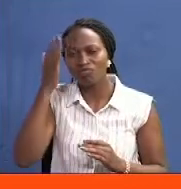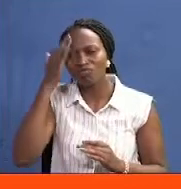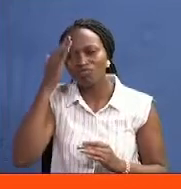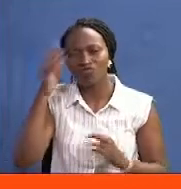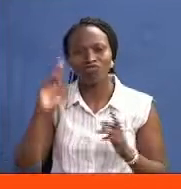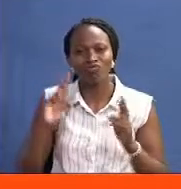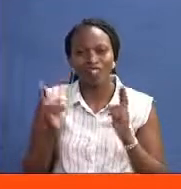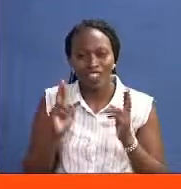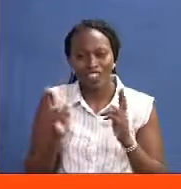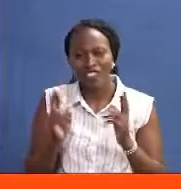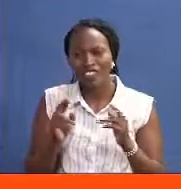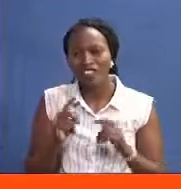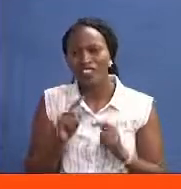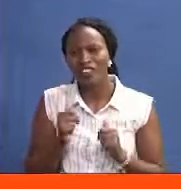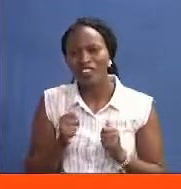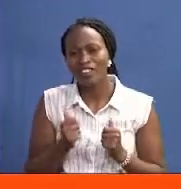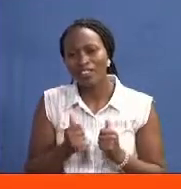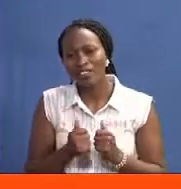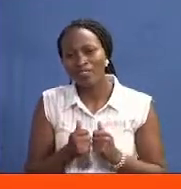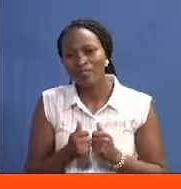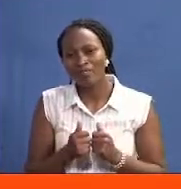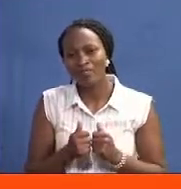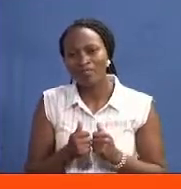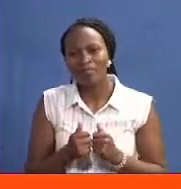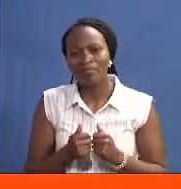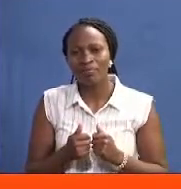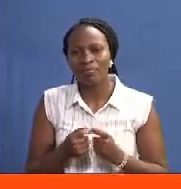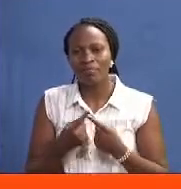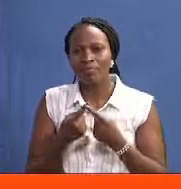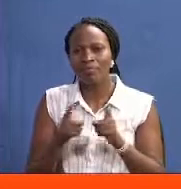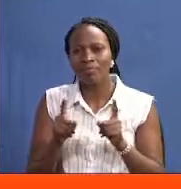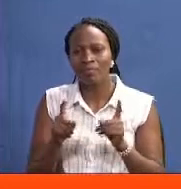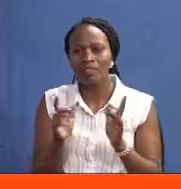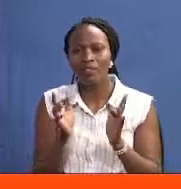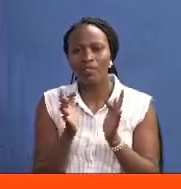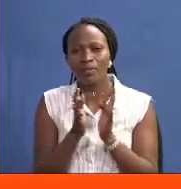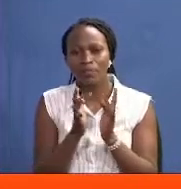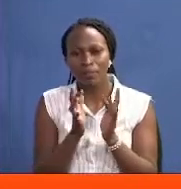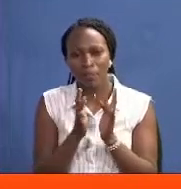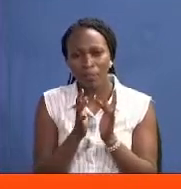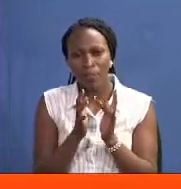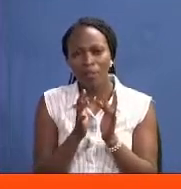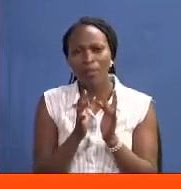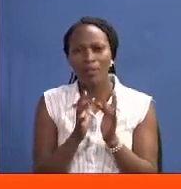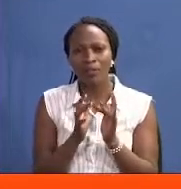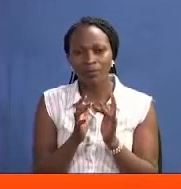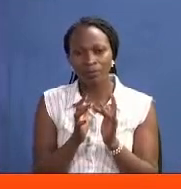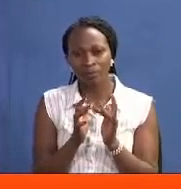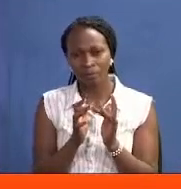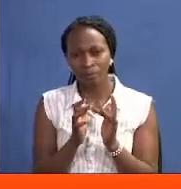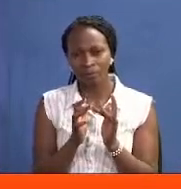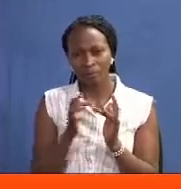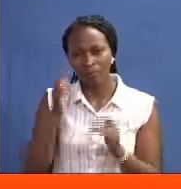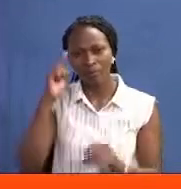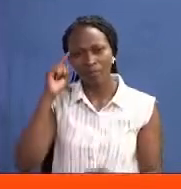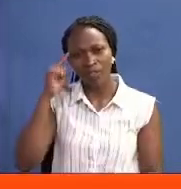about and things that trend. Mm-hmm. And those die down. But as the media, the mainstream media, I think we owe